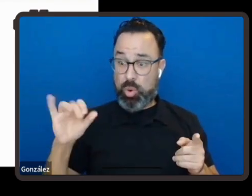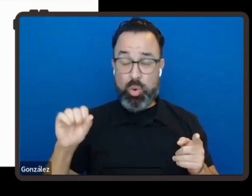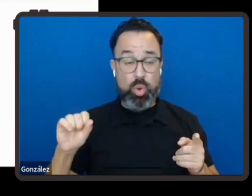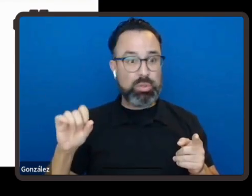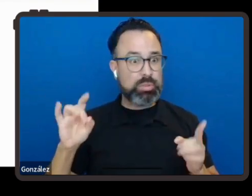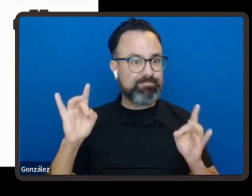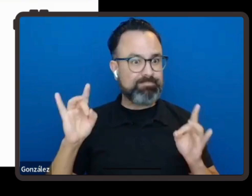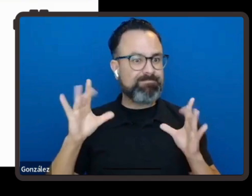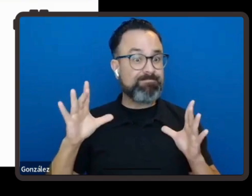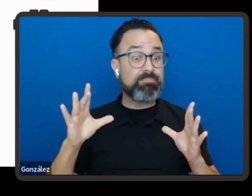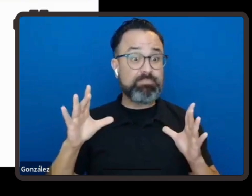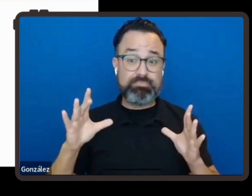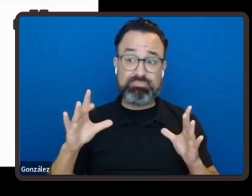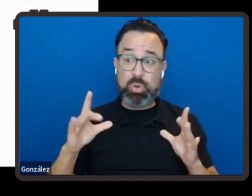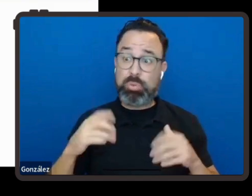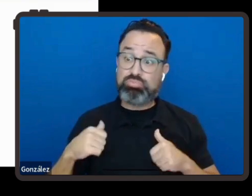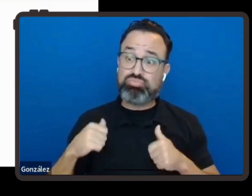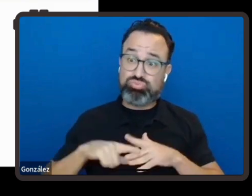at the bottom,